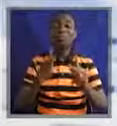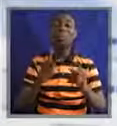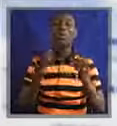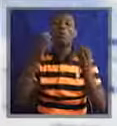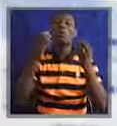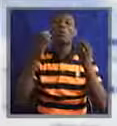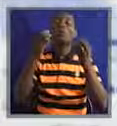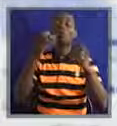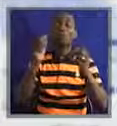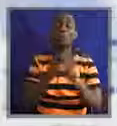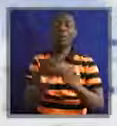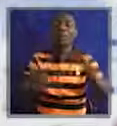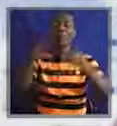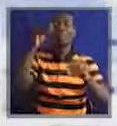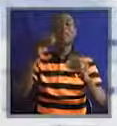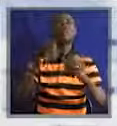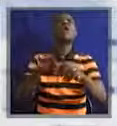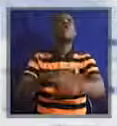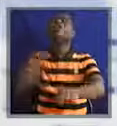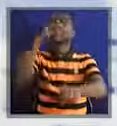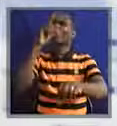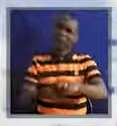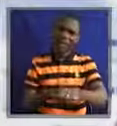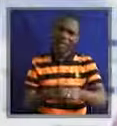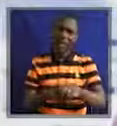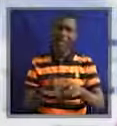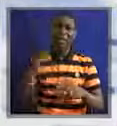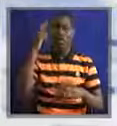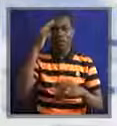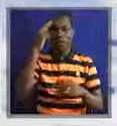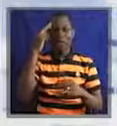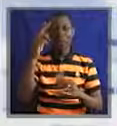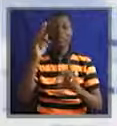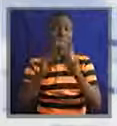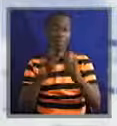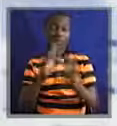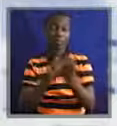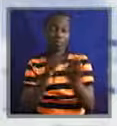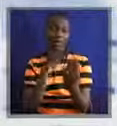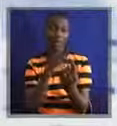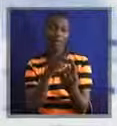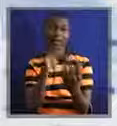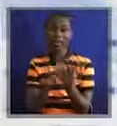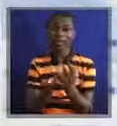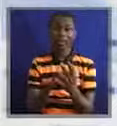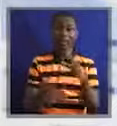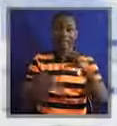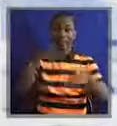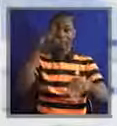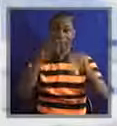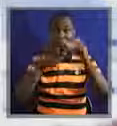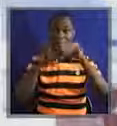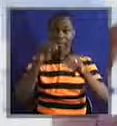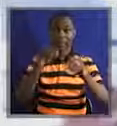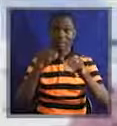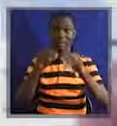long time. Reason, and Crawford, be a believer, Simon the sorcerer, and said, now, or the Nasuma is seven.